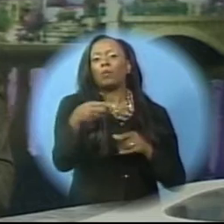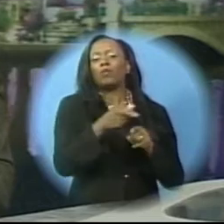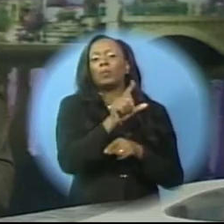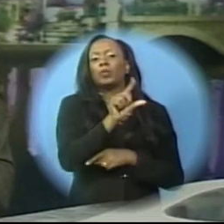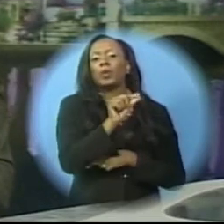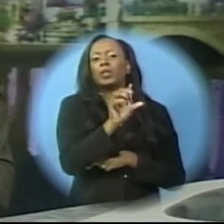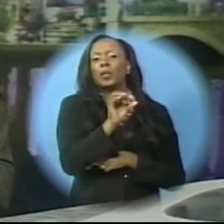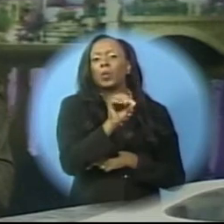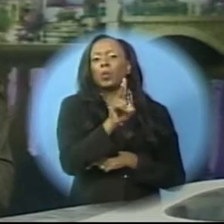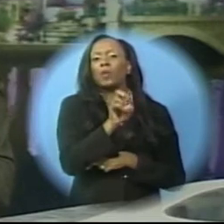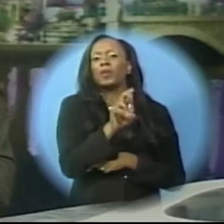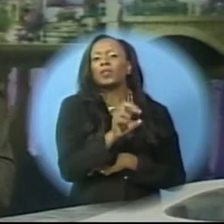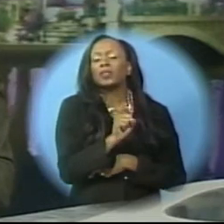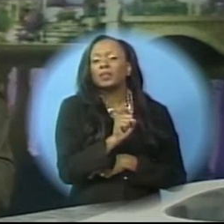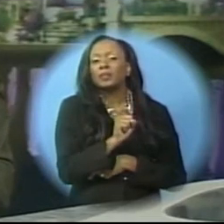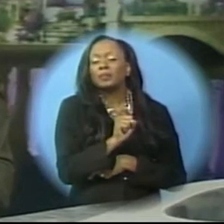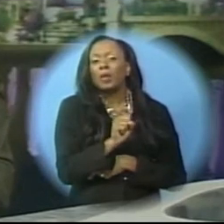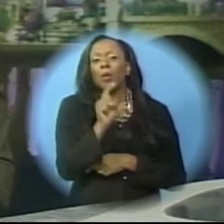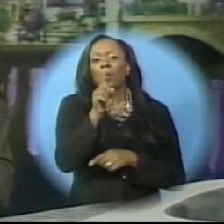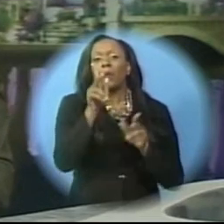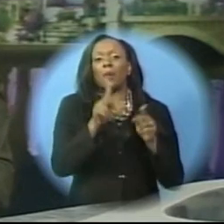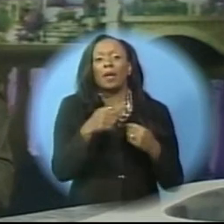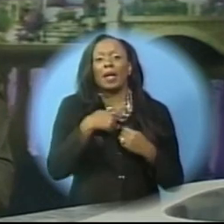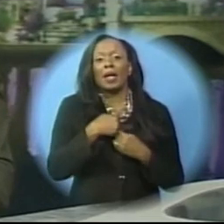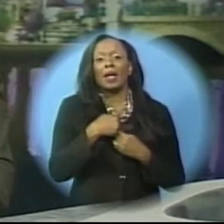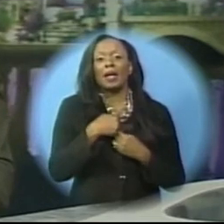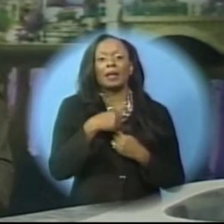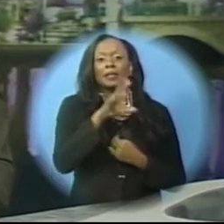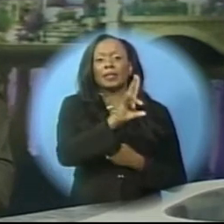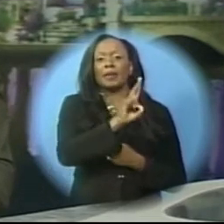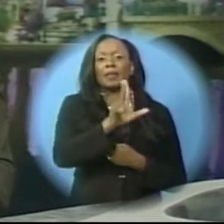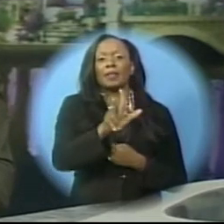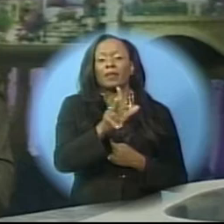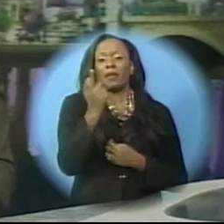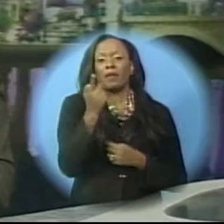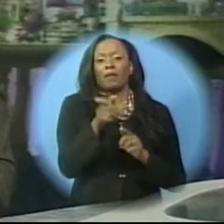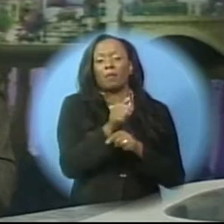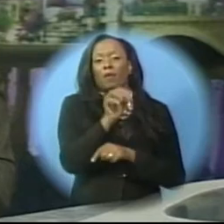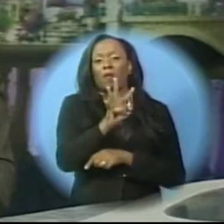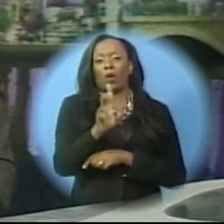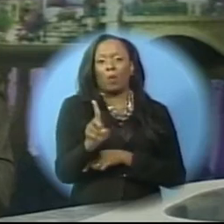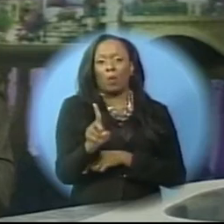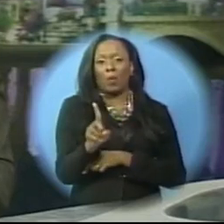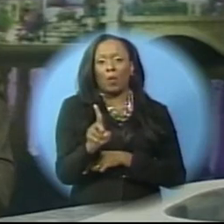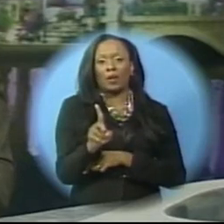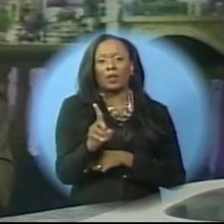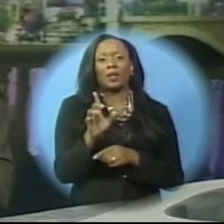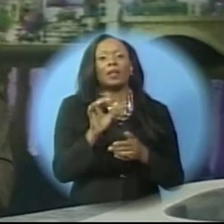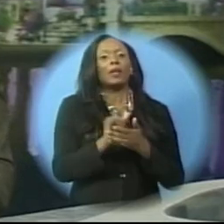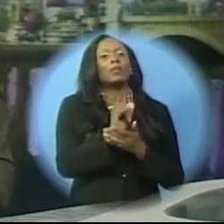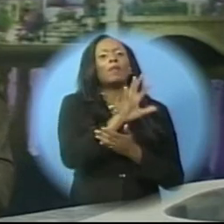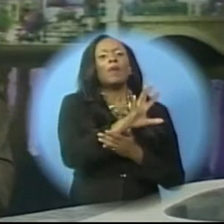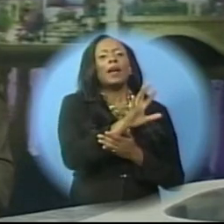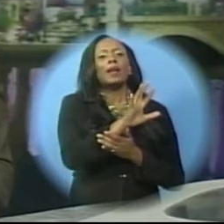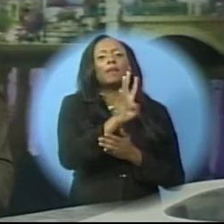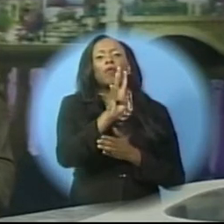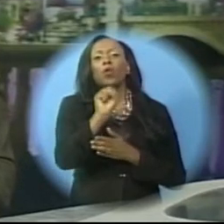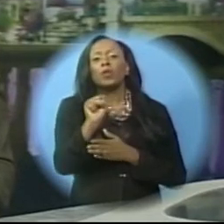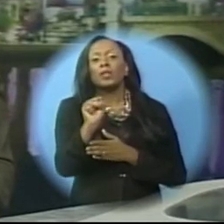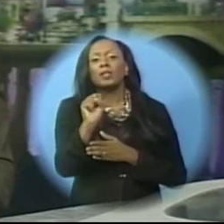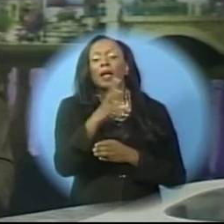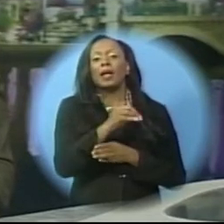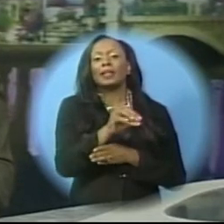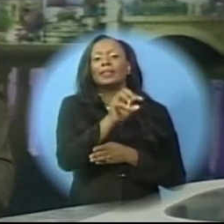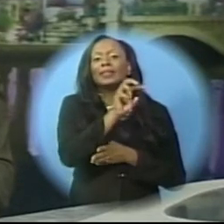Smith, batting at number 5, top scored a 73 off 41 deliveries, including 5 fours and 6 sixes.